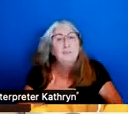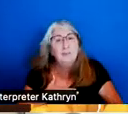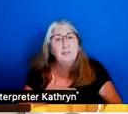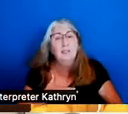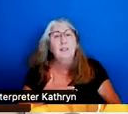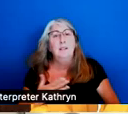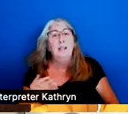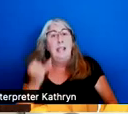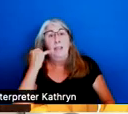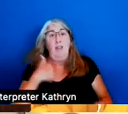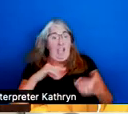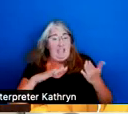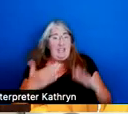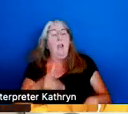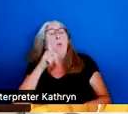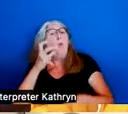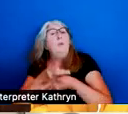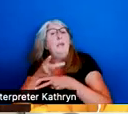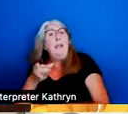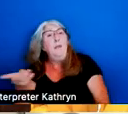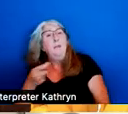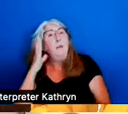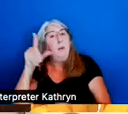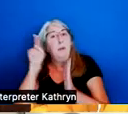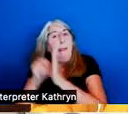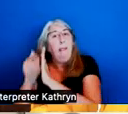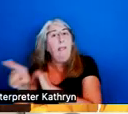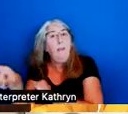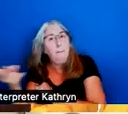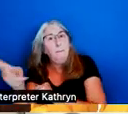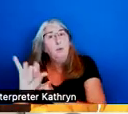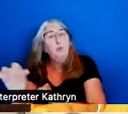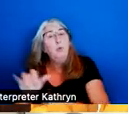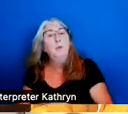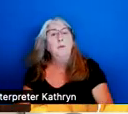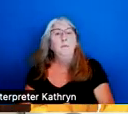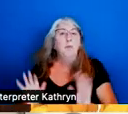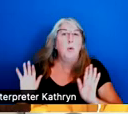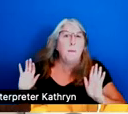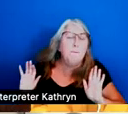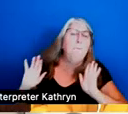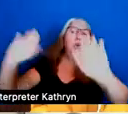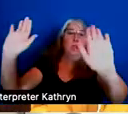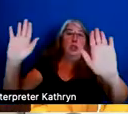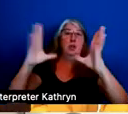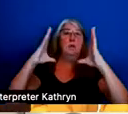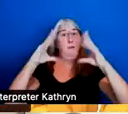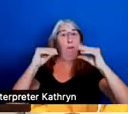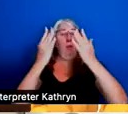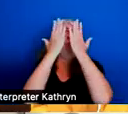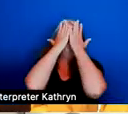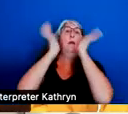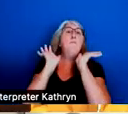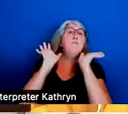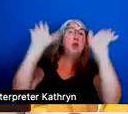if I die here, who's gonna be there for them? He will kill them too. So I would push the pillow and I